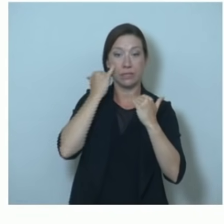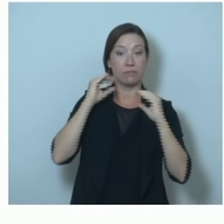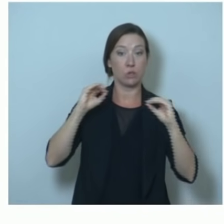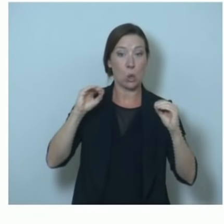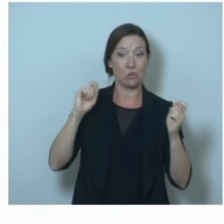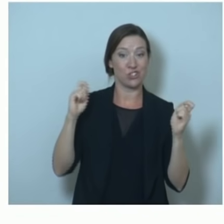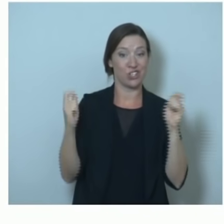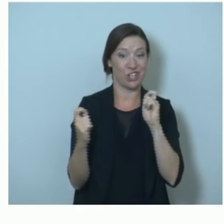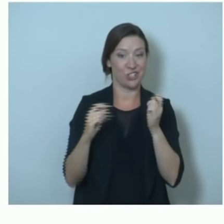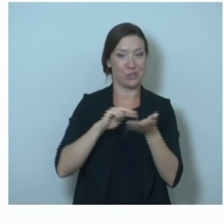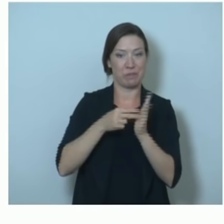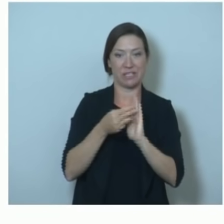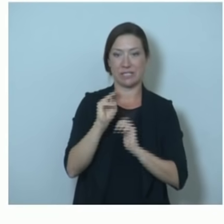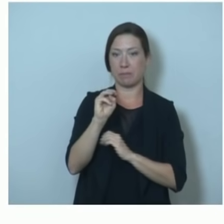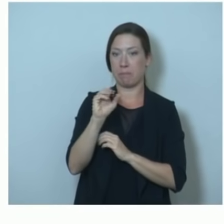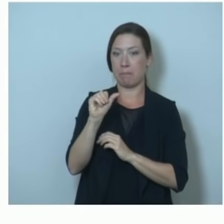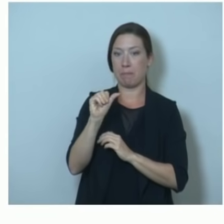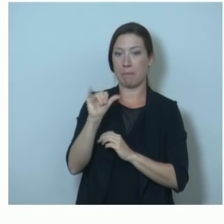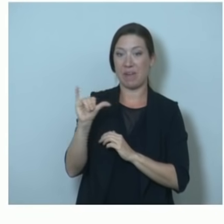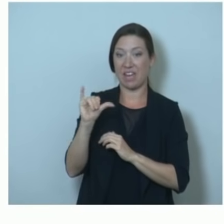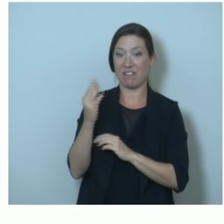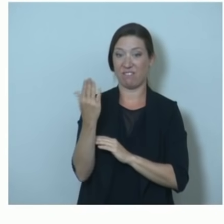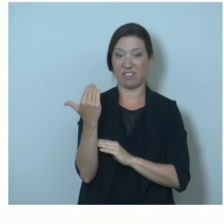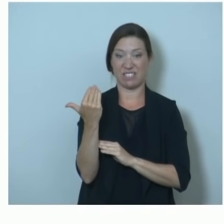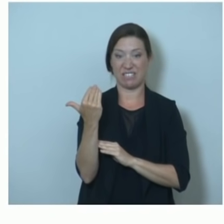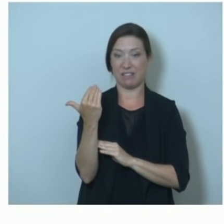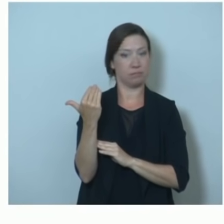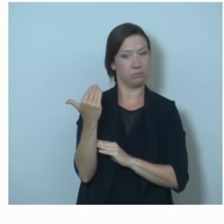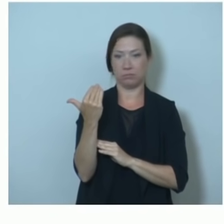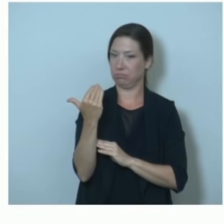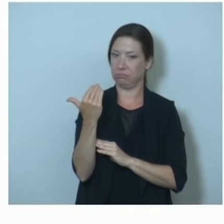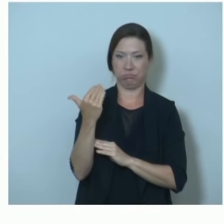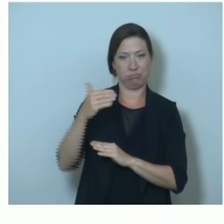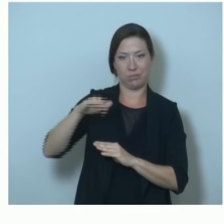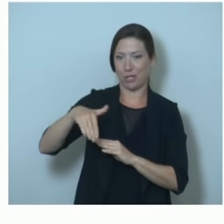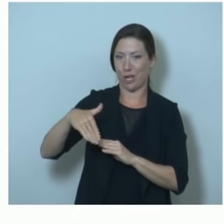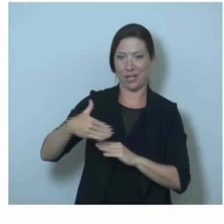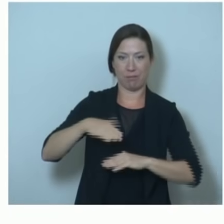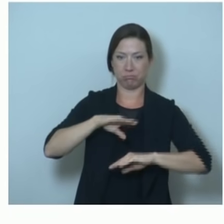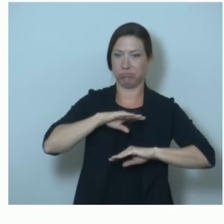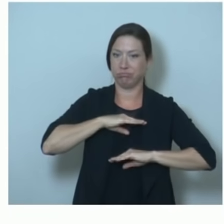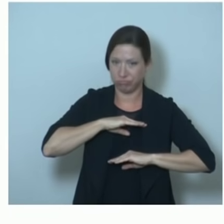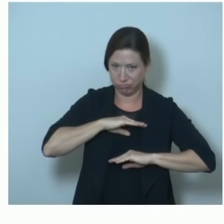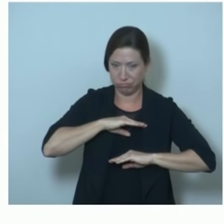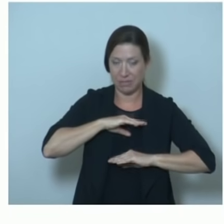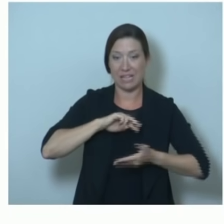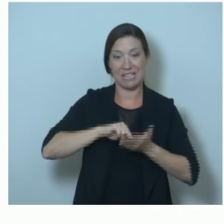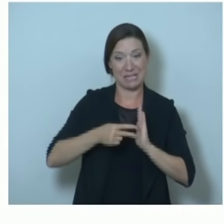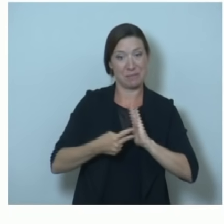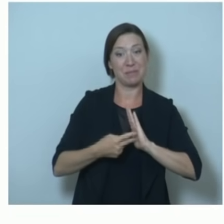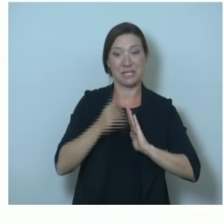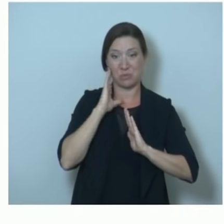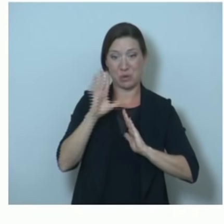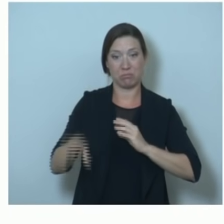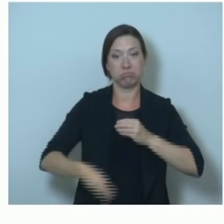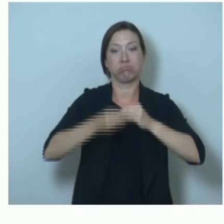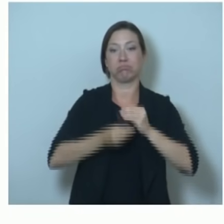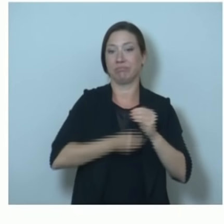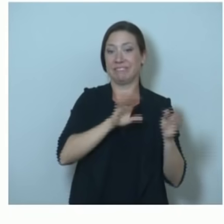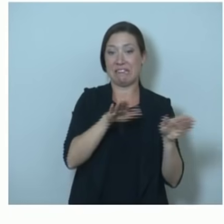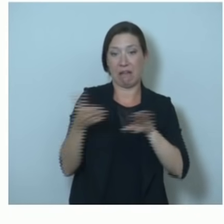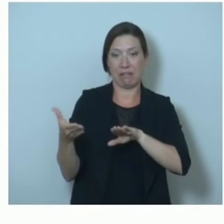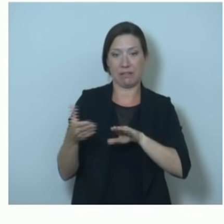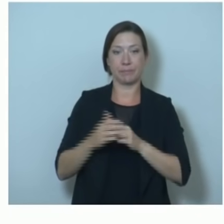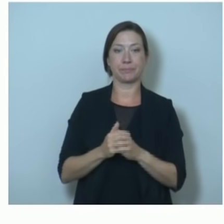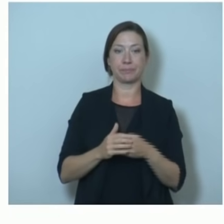15th. And remember, almost 4,000 additional deaths over a year's time if we don't change something. Testing, good.